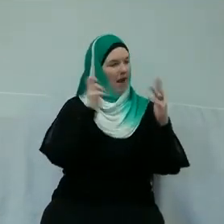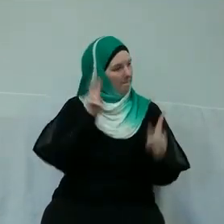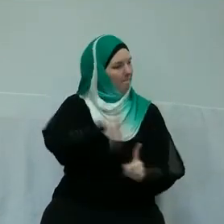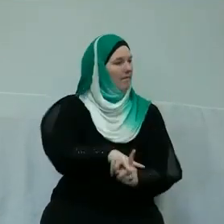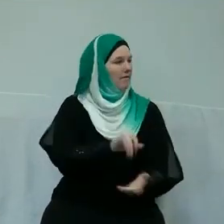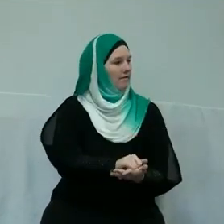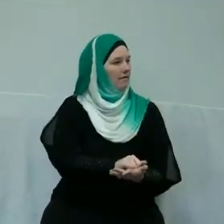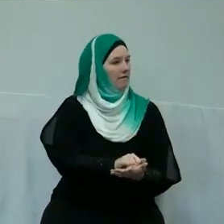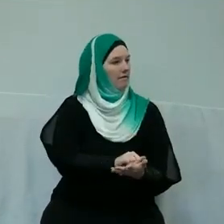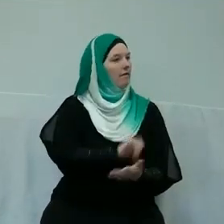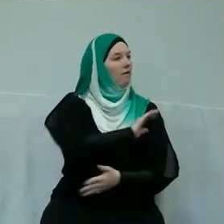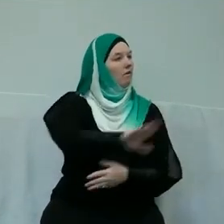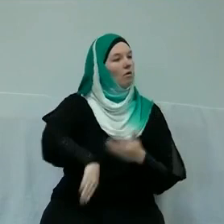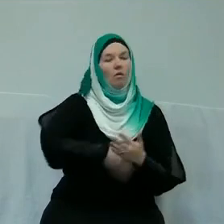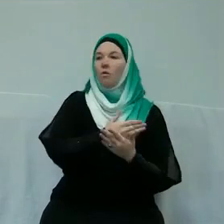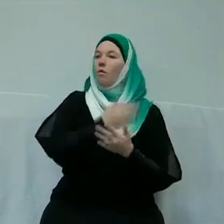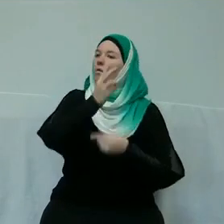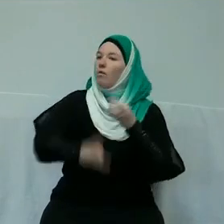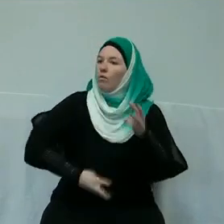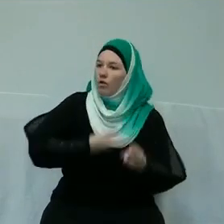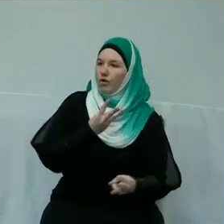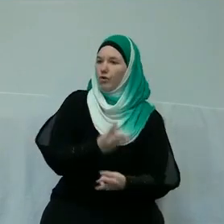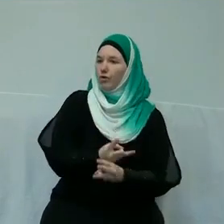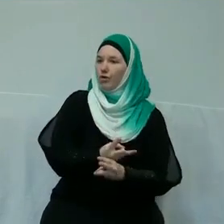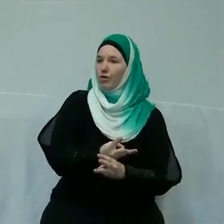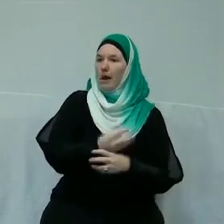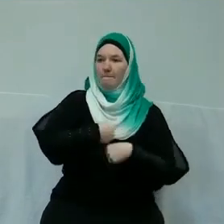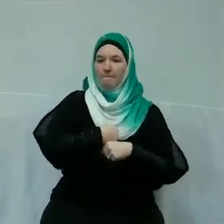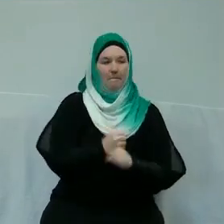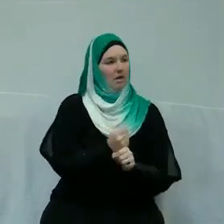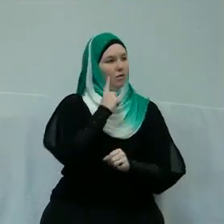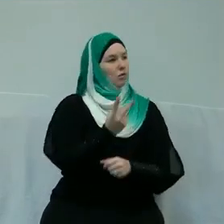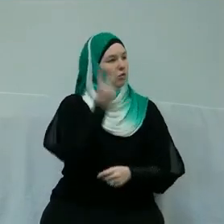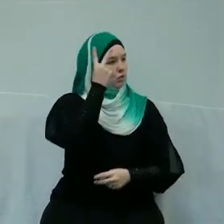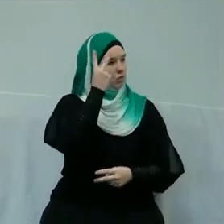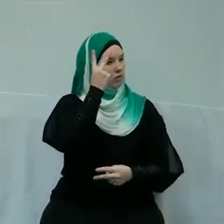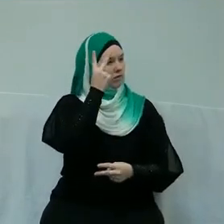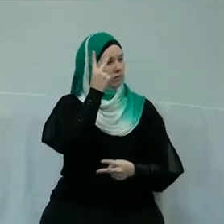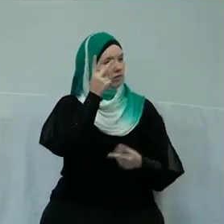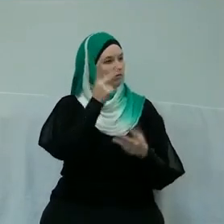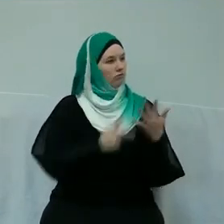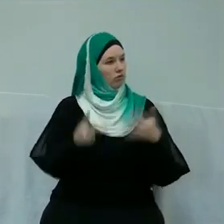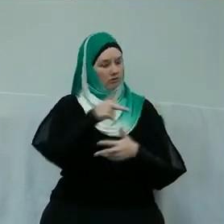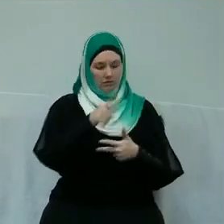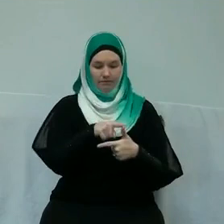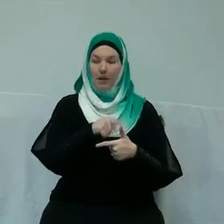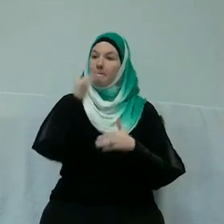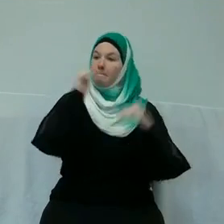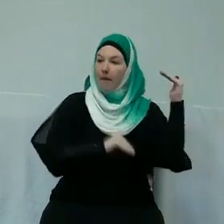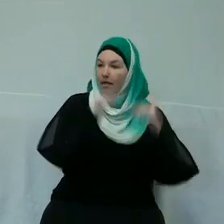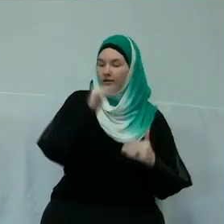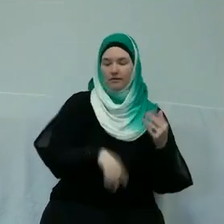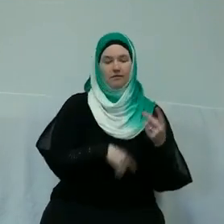the entire world is created on two principles, balance and justice.